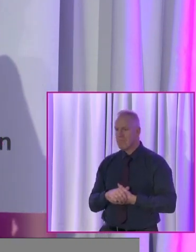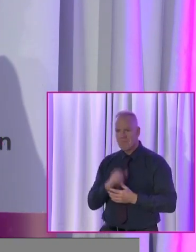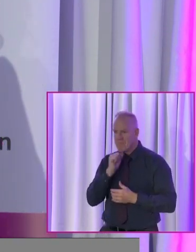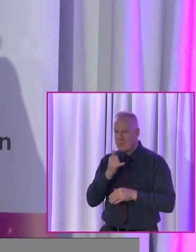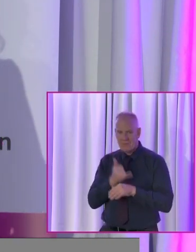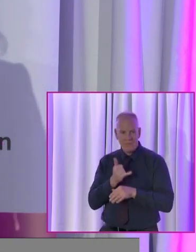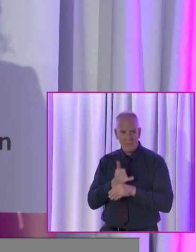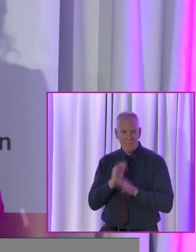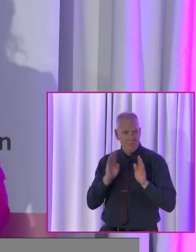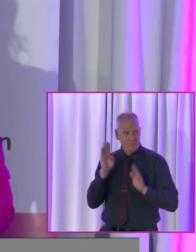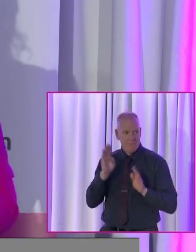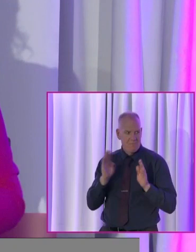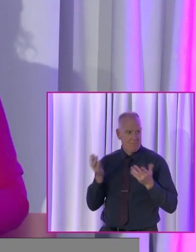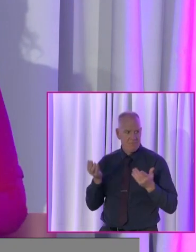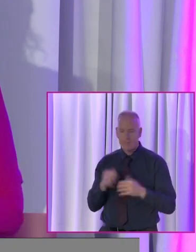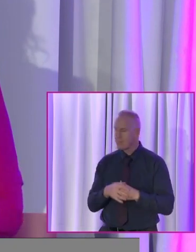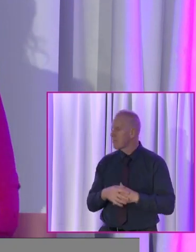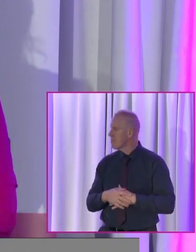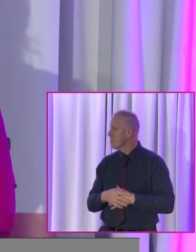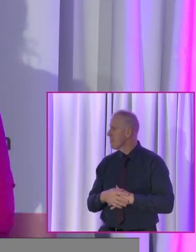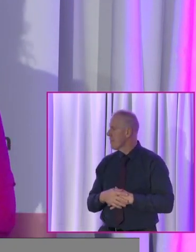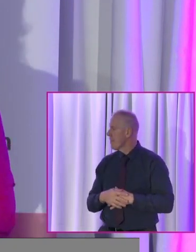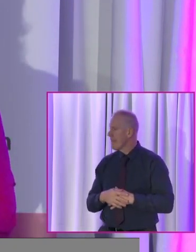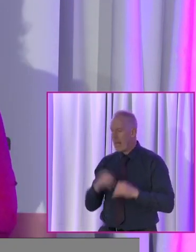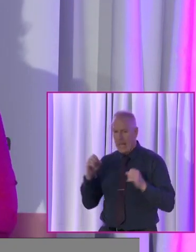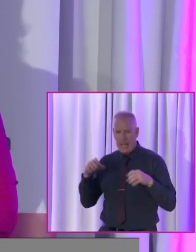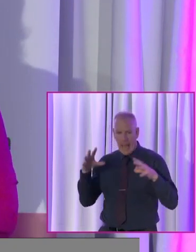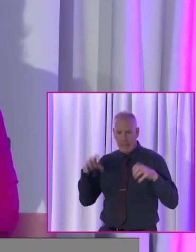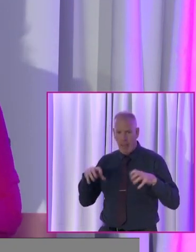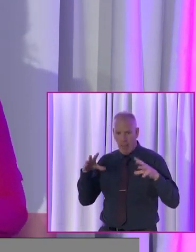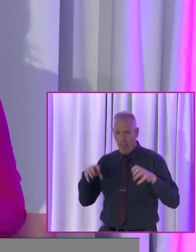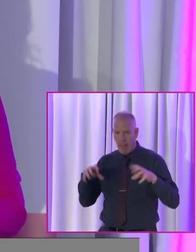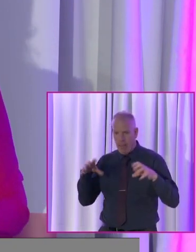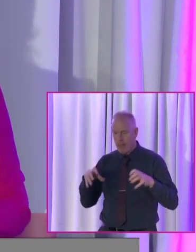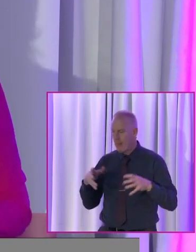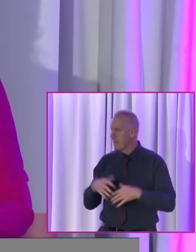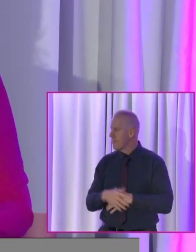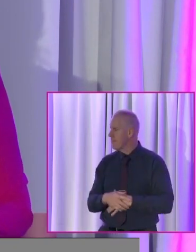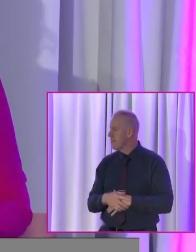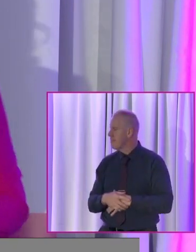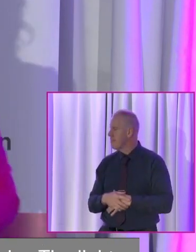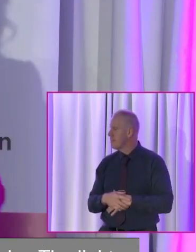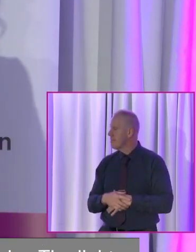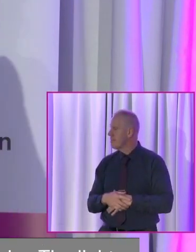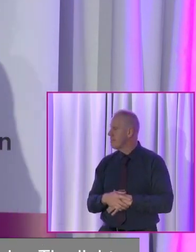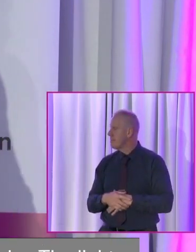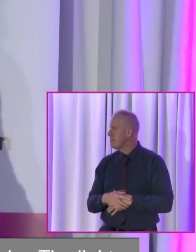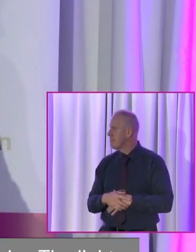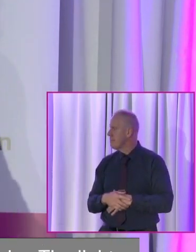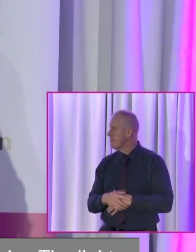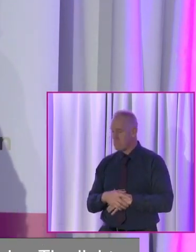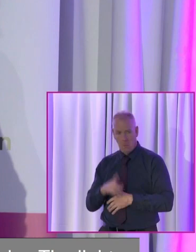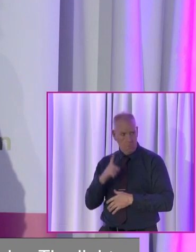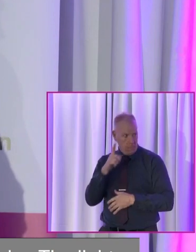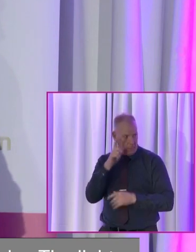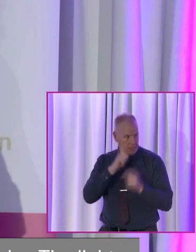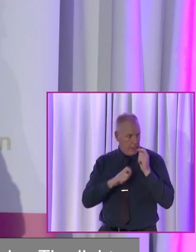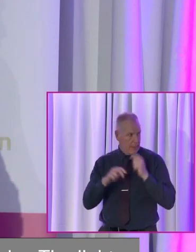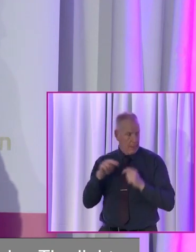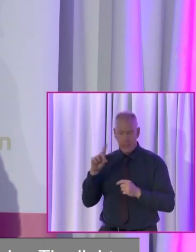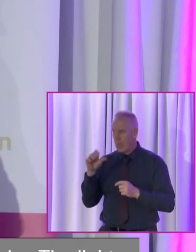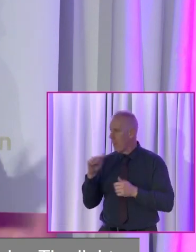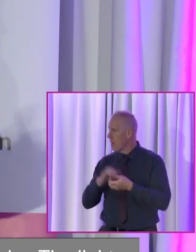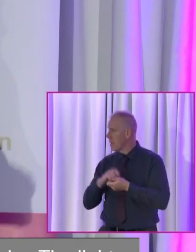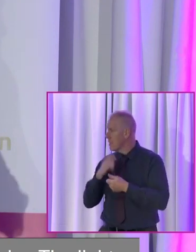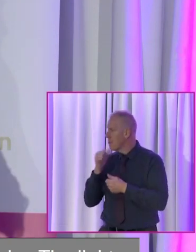see any raised hands. Sorry, the lights are very bright. And I don't think our NDA colleagues